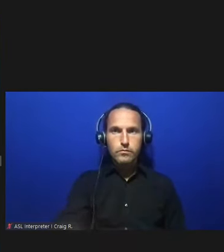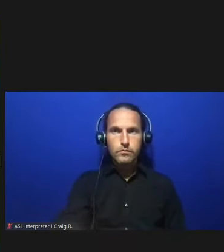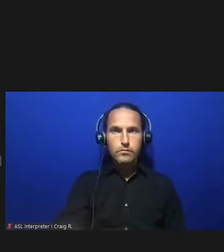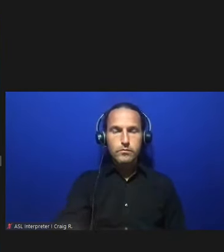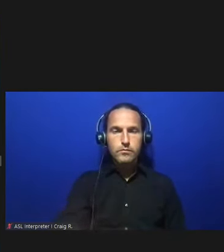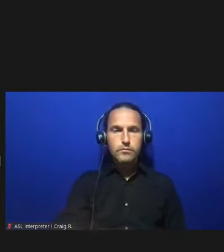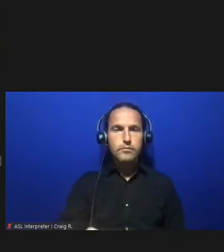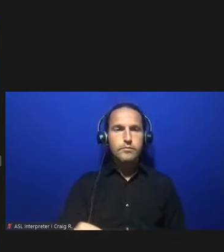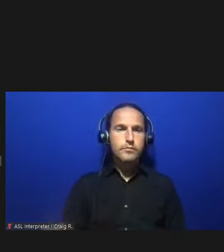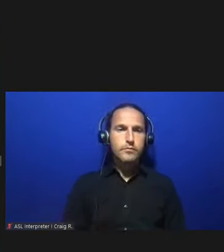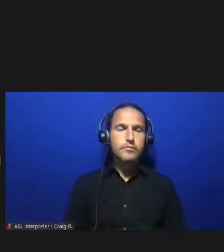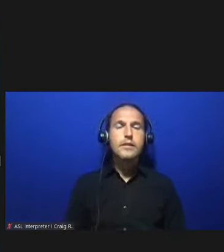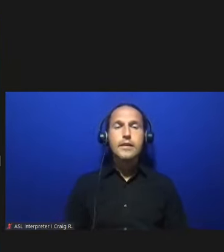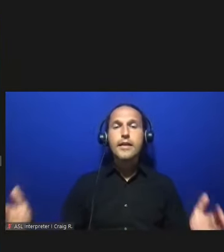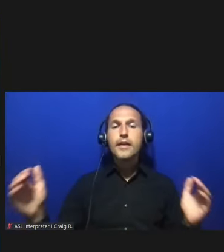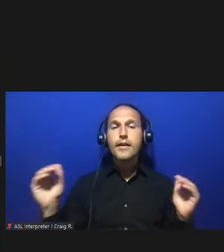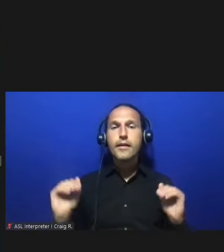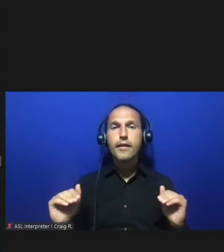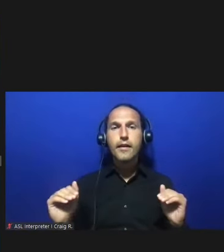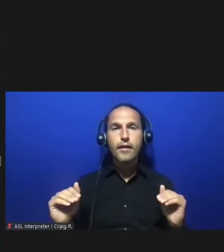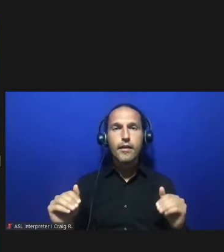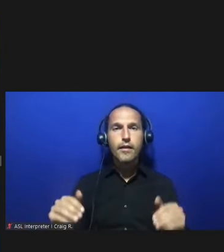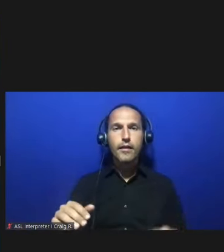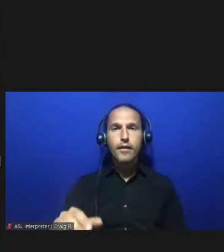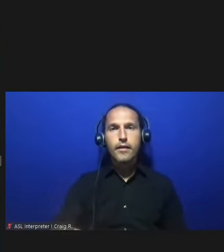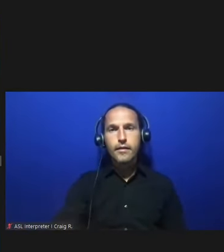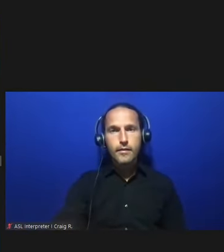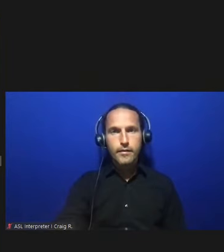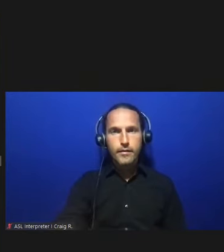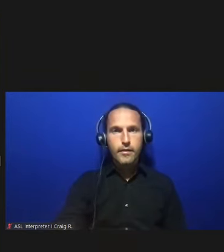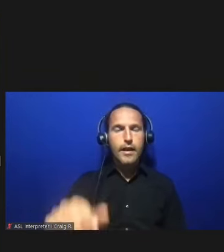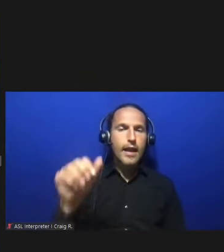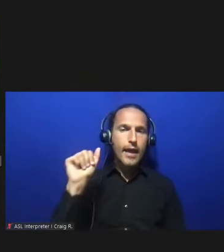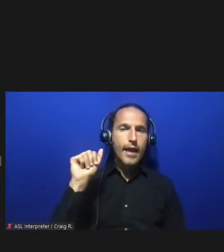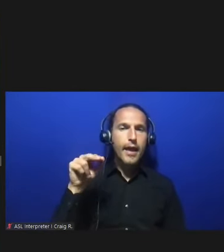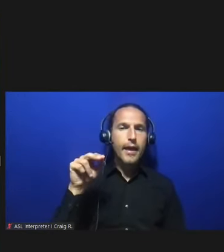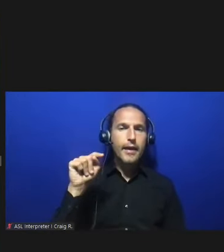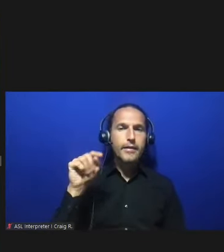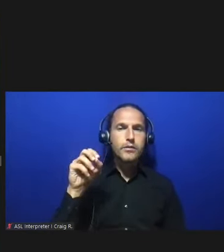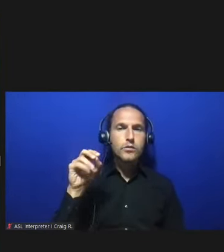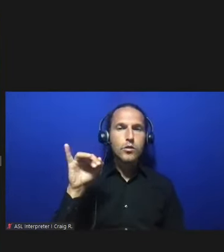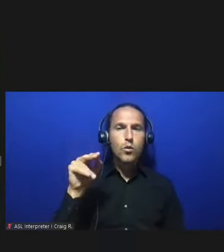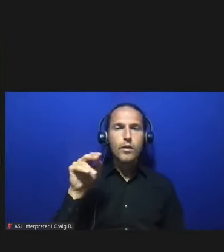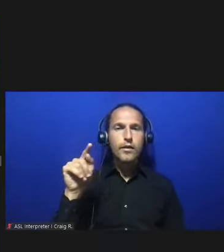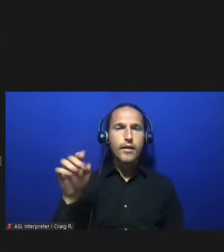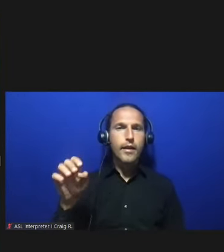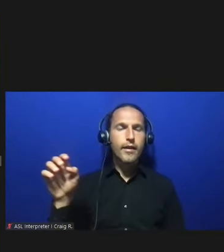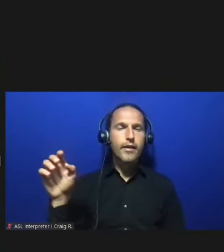Thank you. Our next speaker is Antoinette Davi, followed by Sal Albanese.